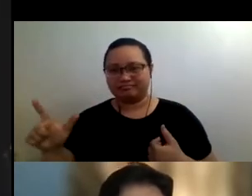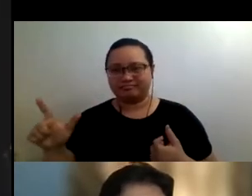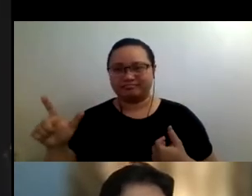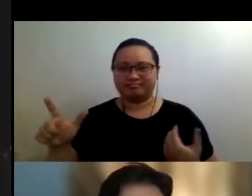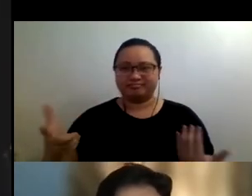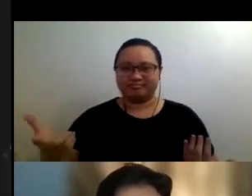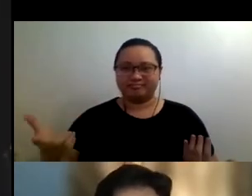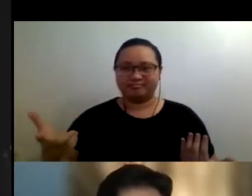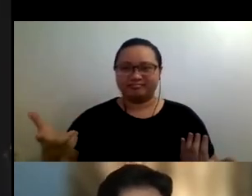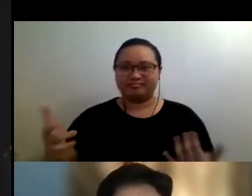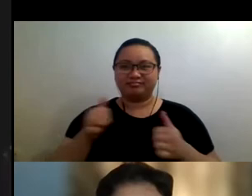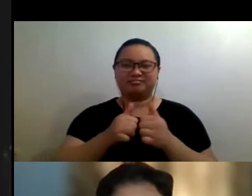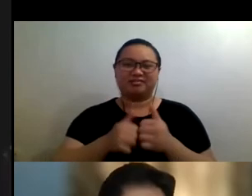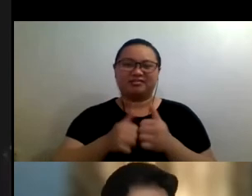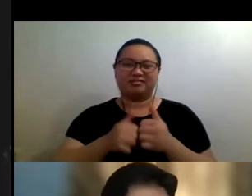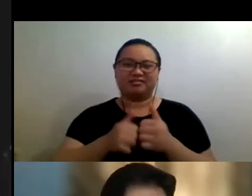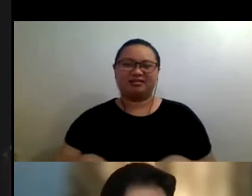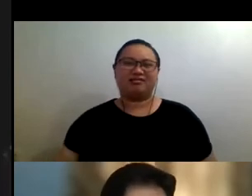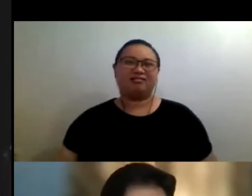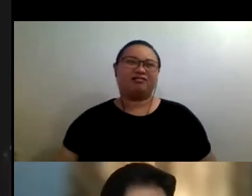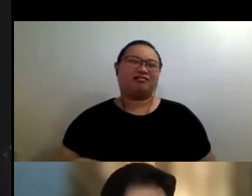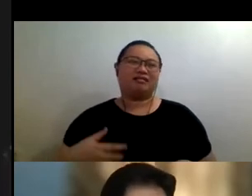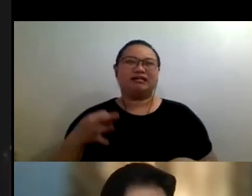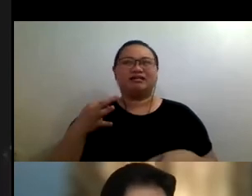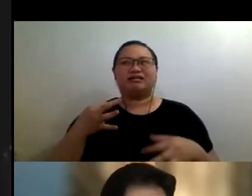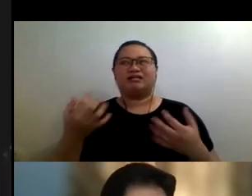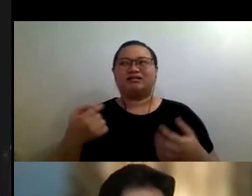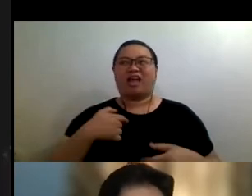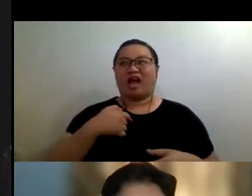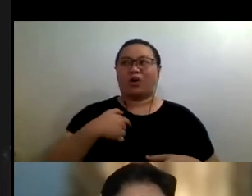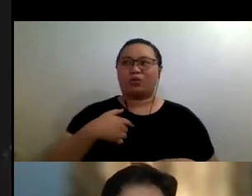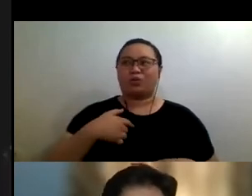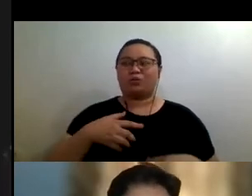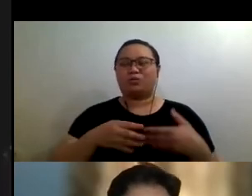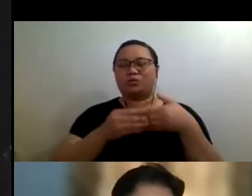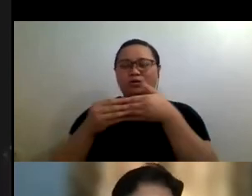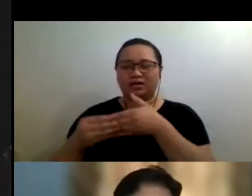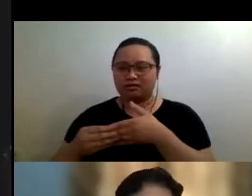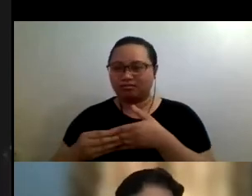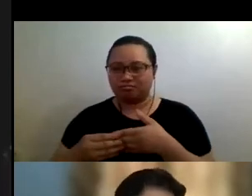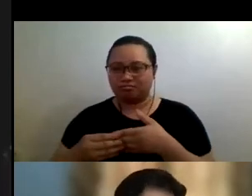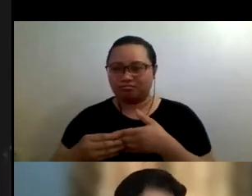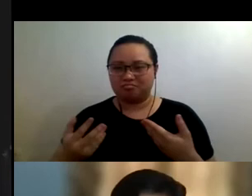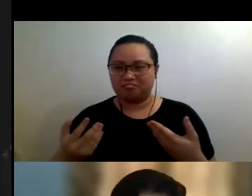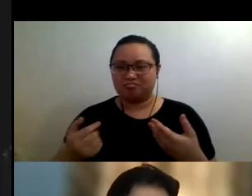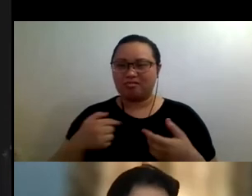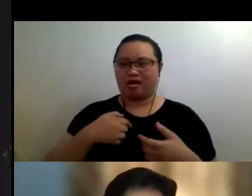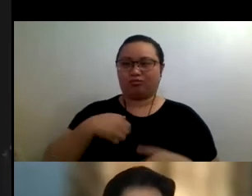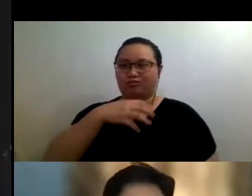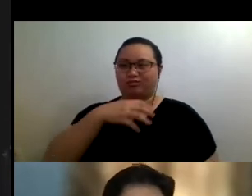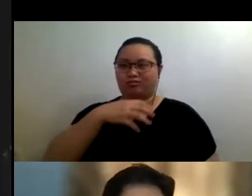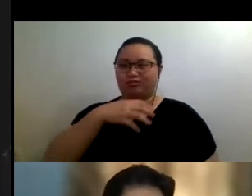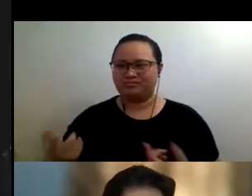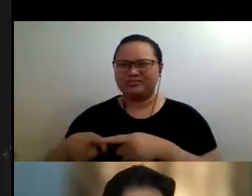Being the sage of the stage, I was trying to prove to students and team members that just a few